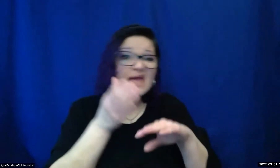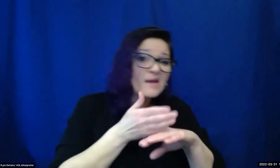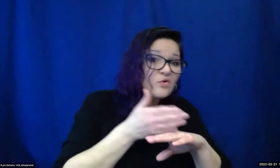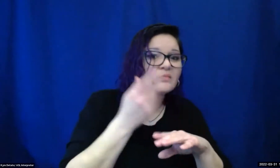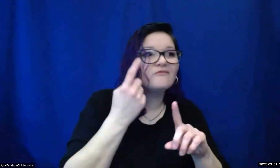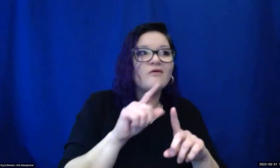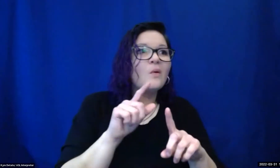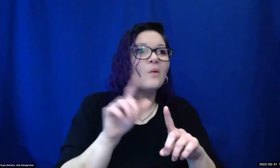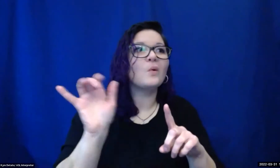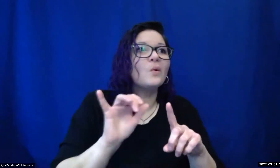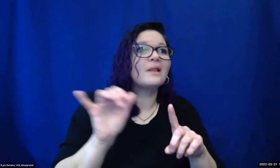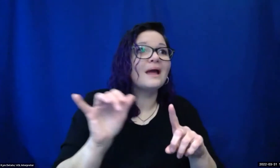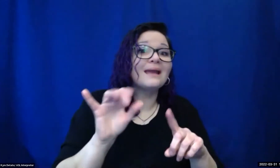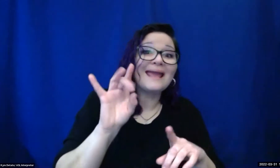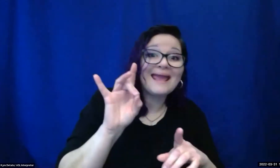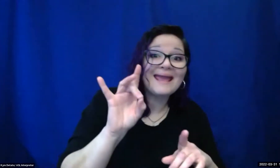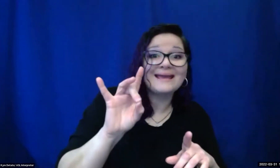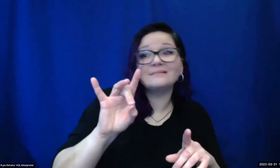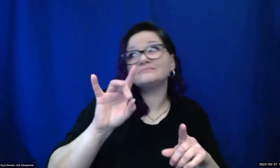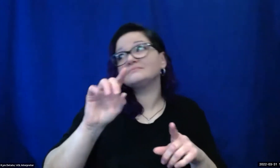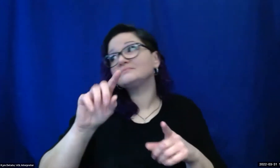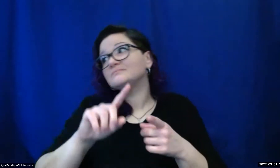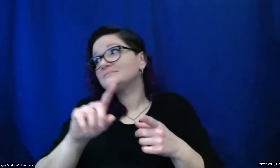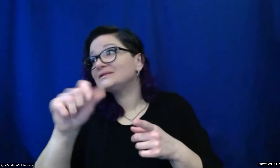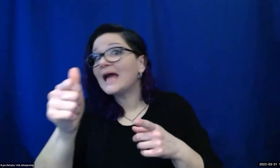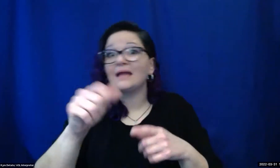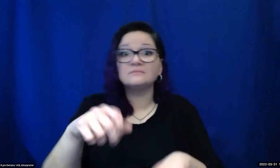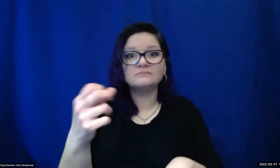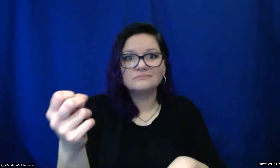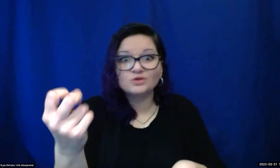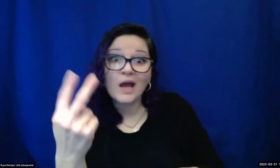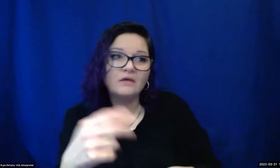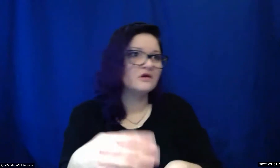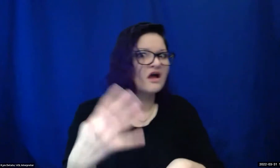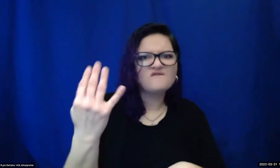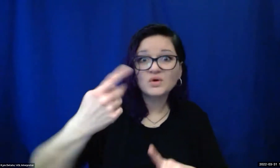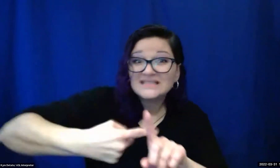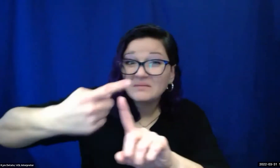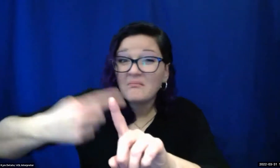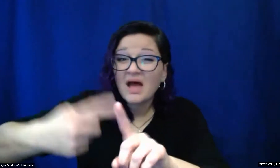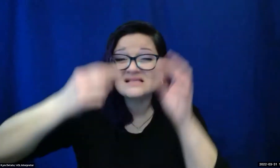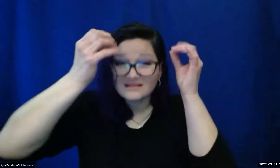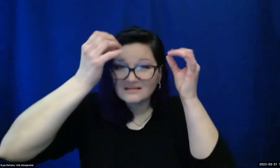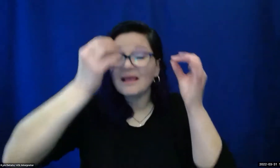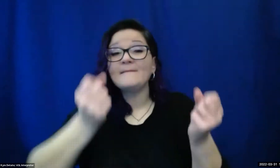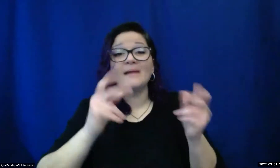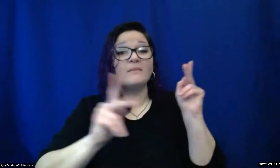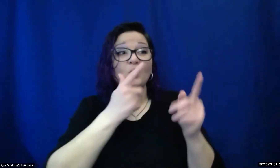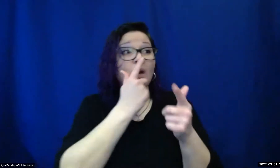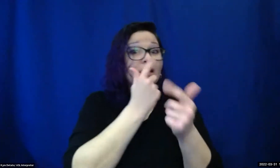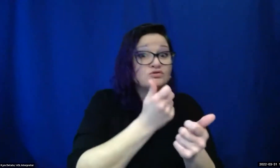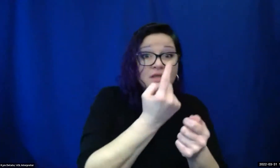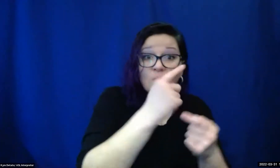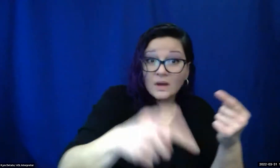for 8, 10, 12, 14 months, many of whom take an interest in the cycle, one cycle,